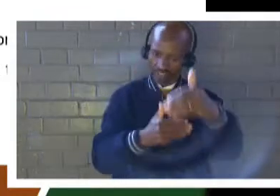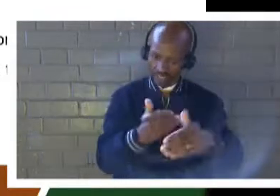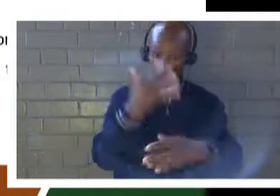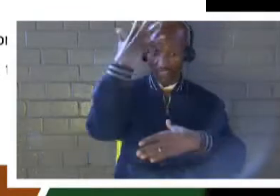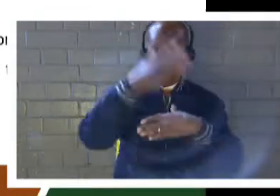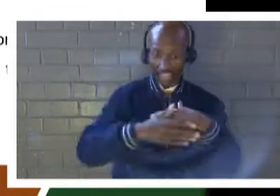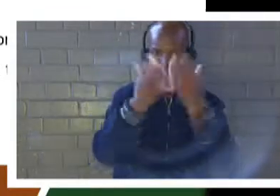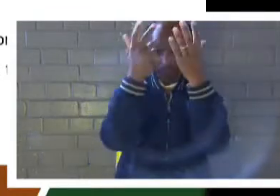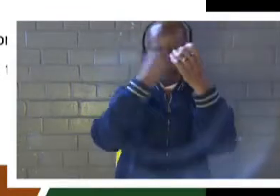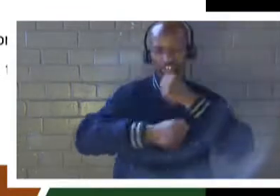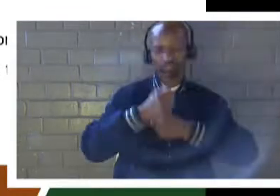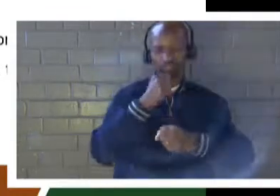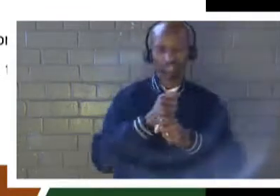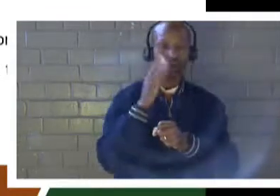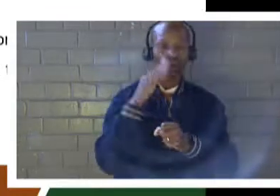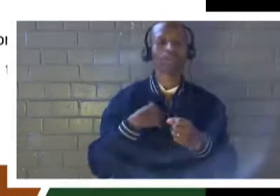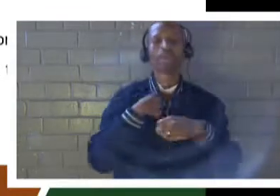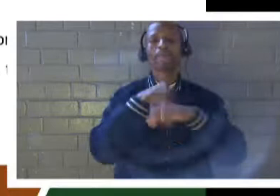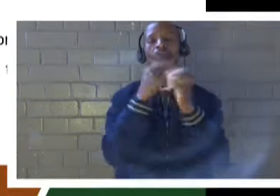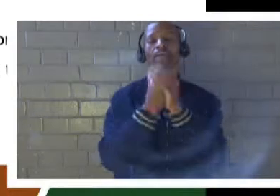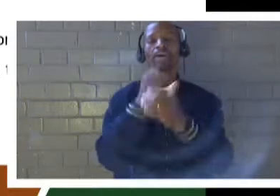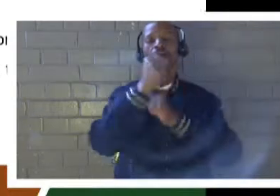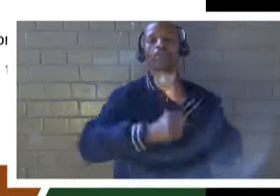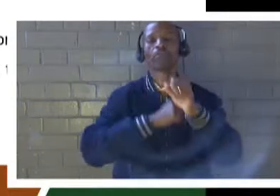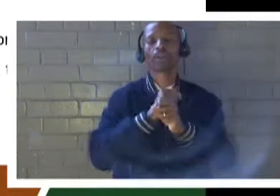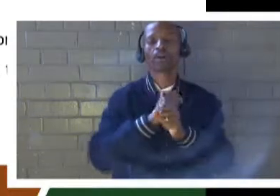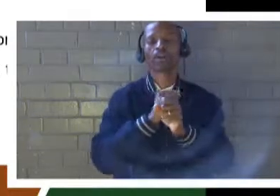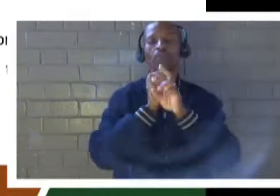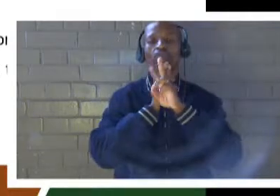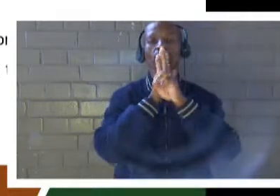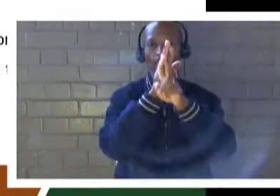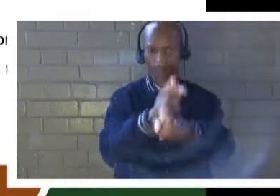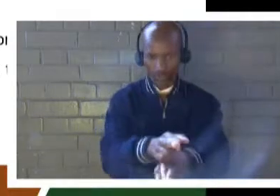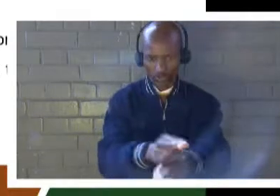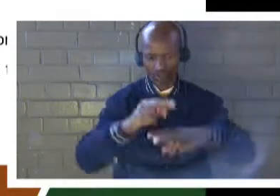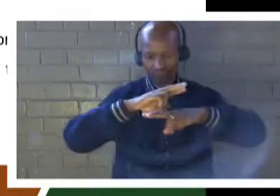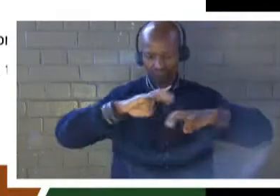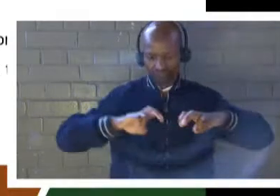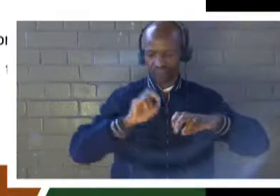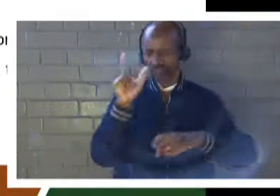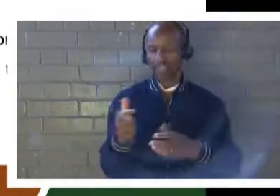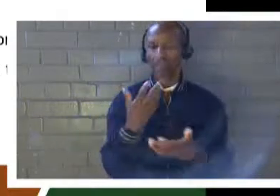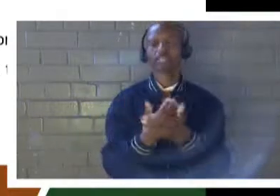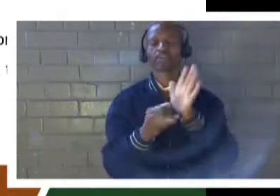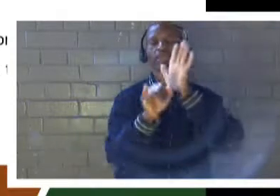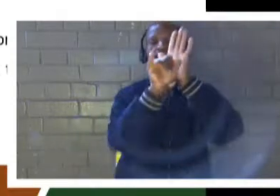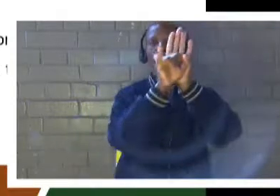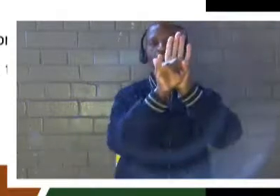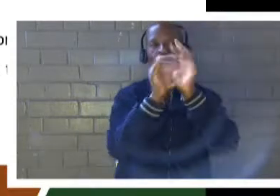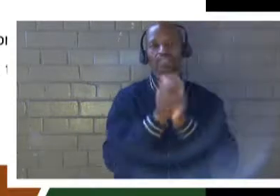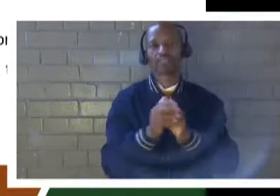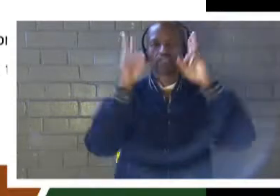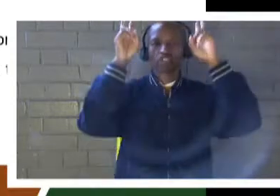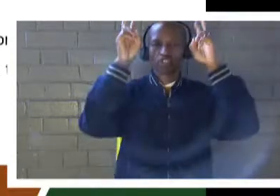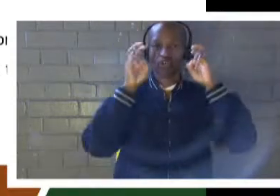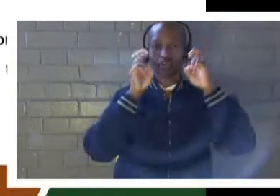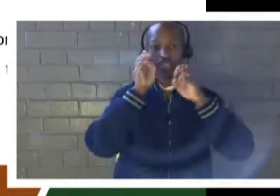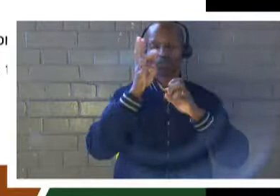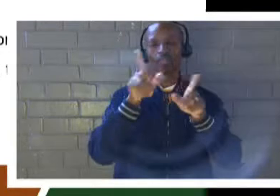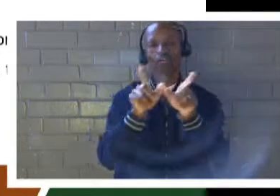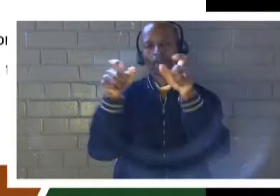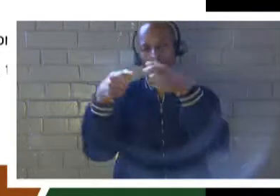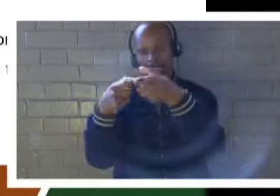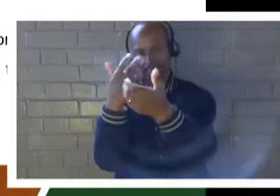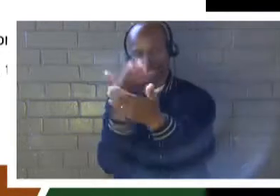of the financial year, when we are dealing with the annual report, the researcher has to identify a topic that the